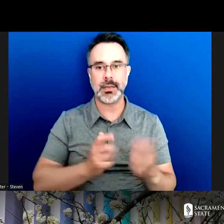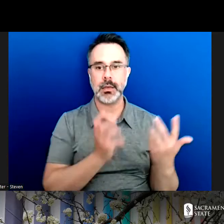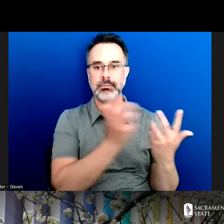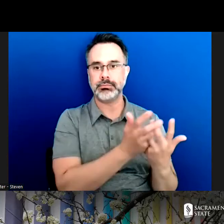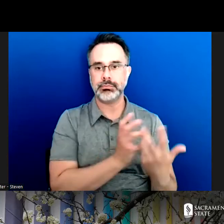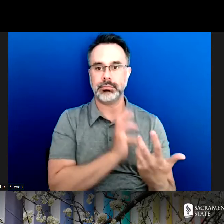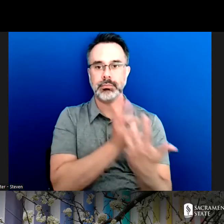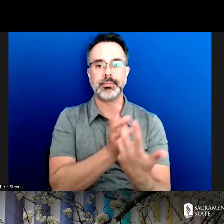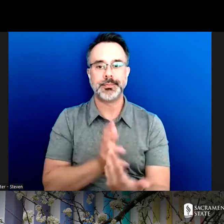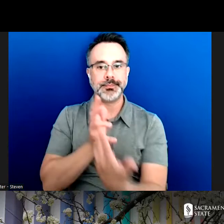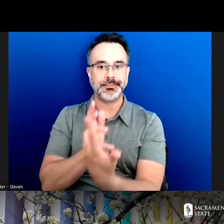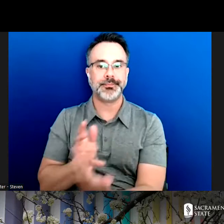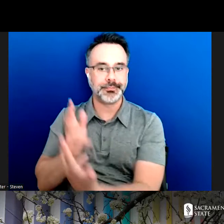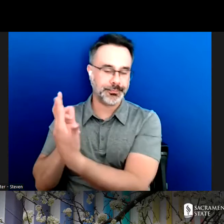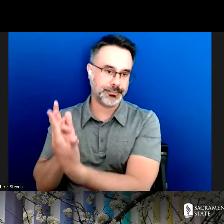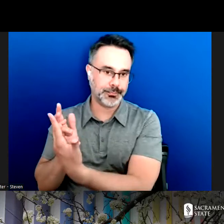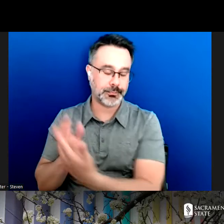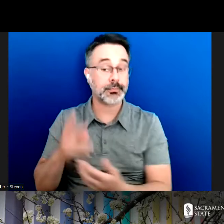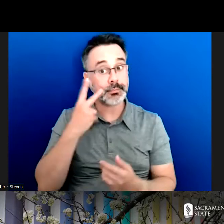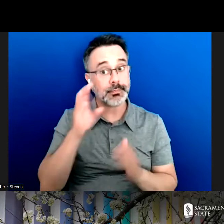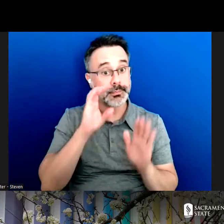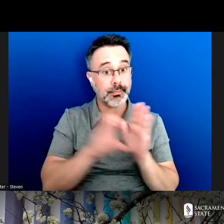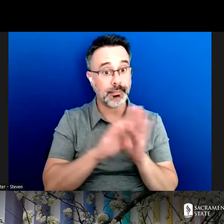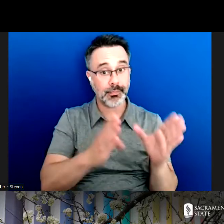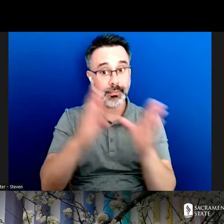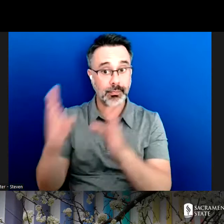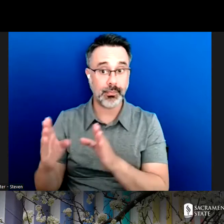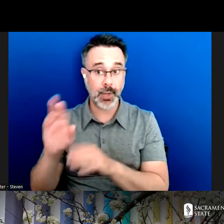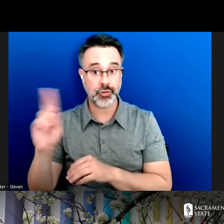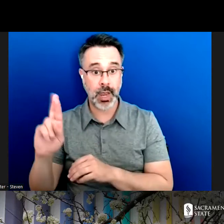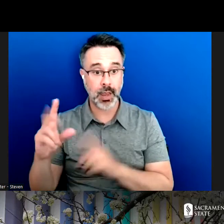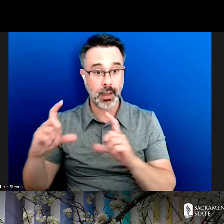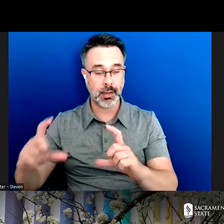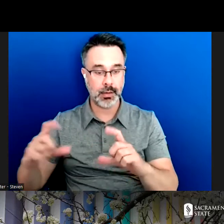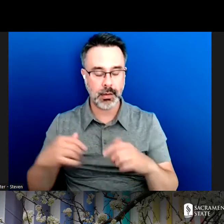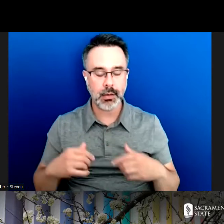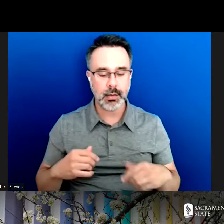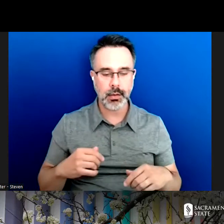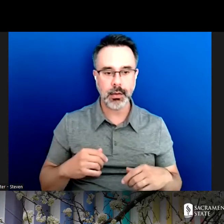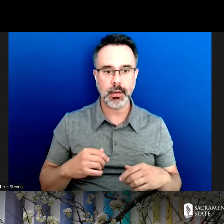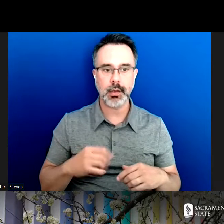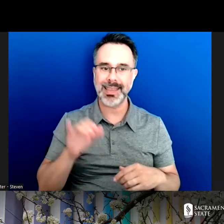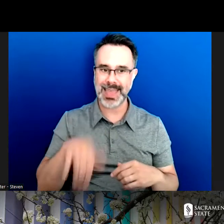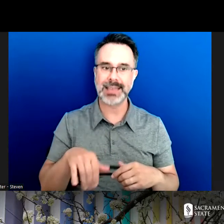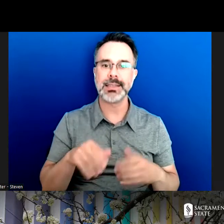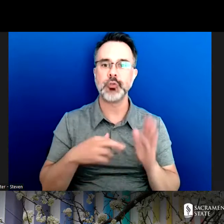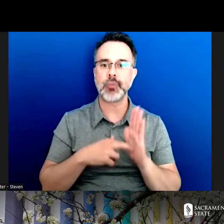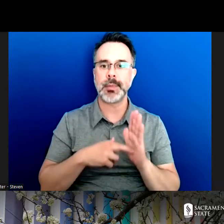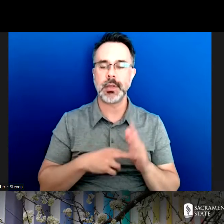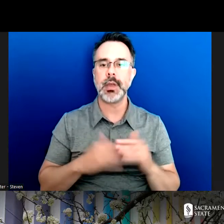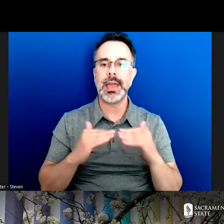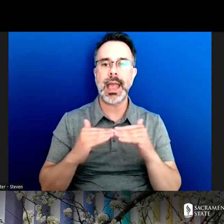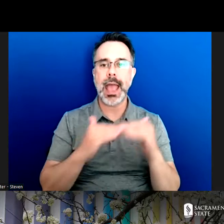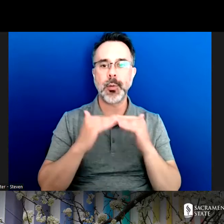eating. If you look at the image on the right, you see a representation of equitable outcomes. Everyone is eating